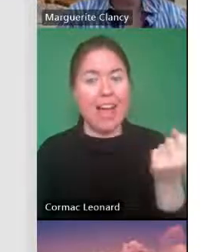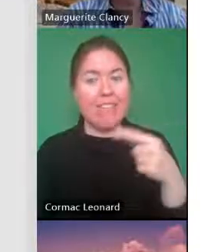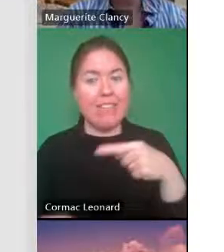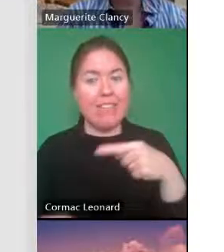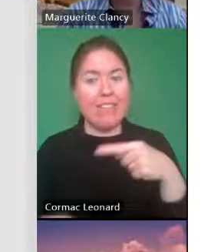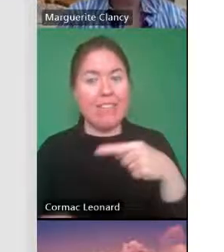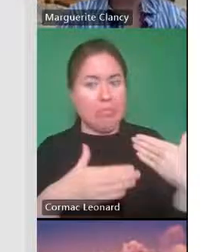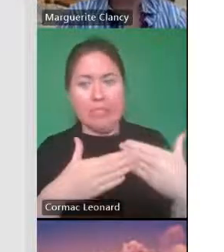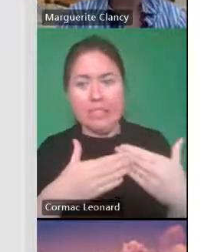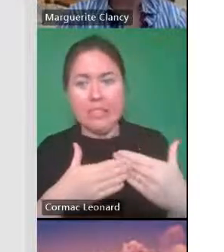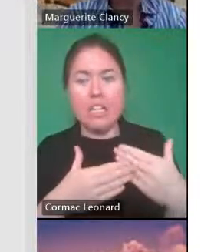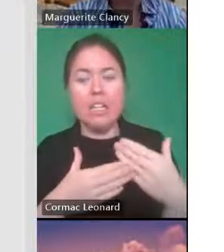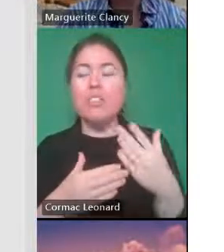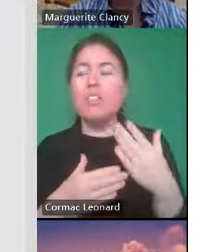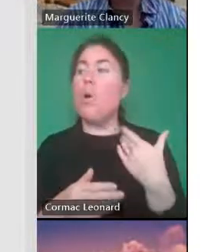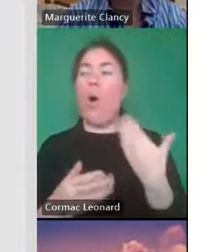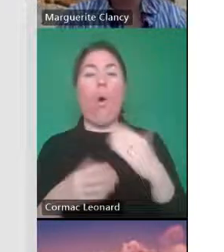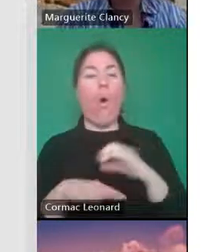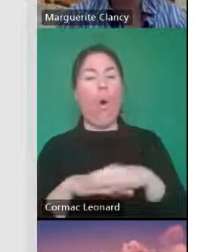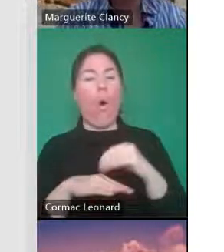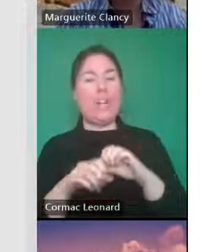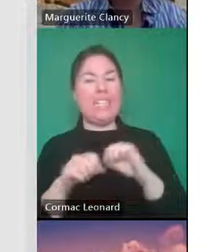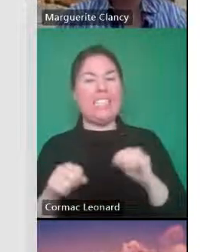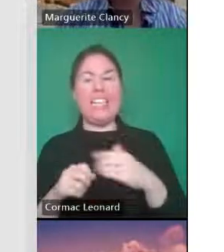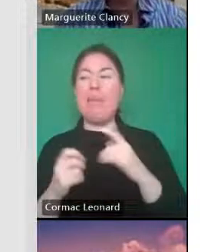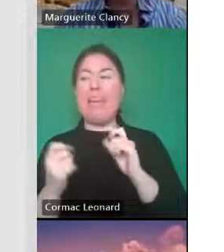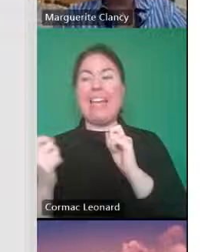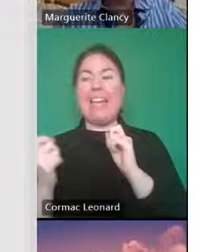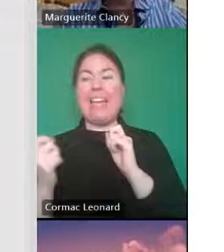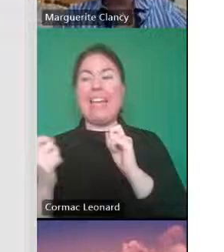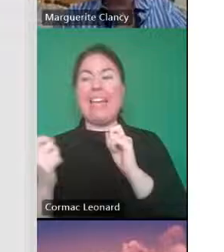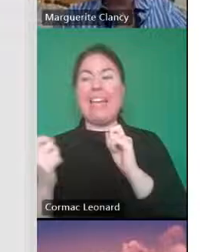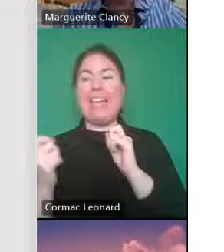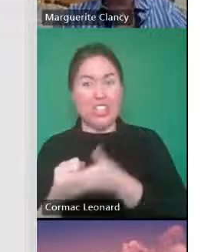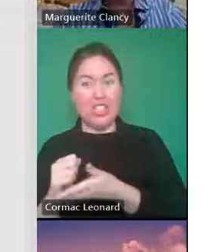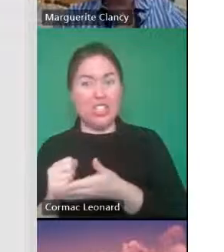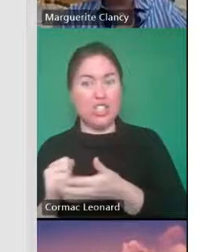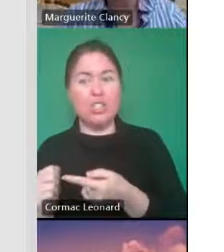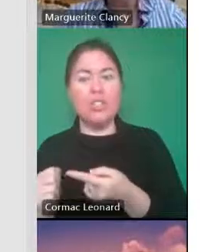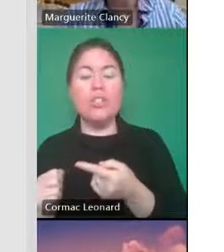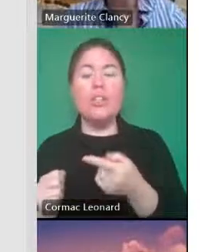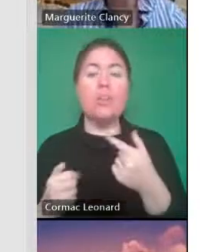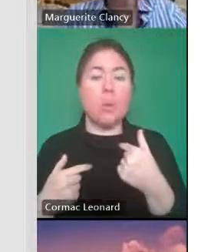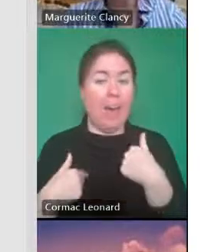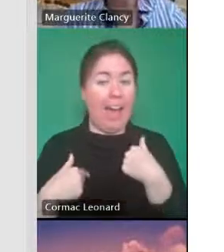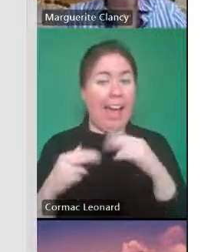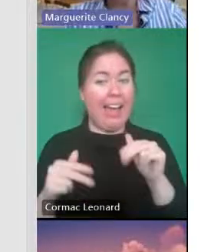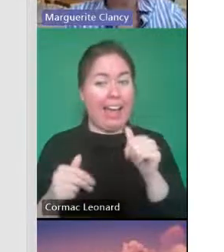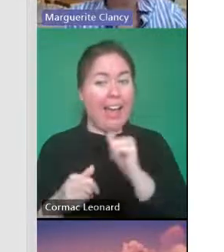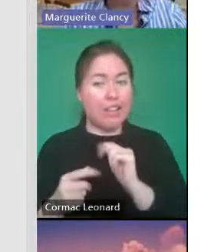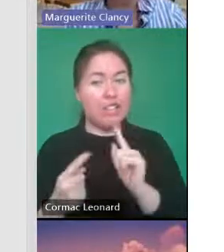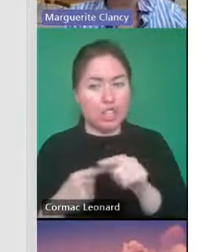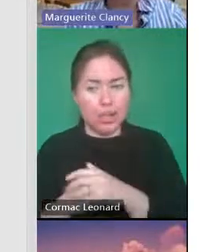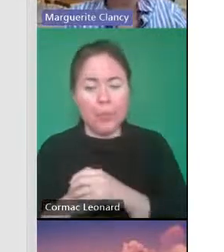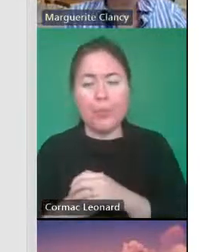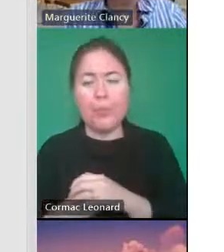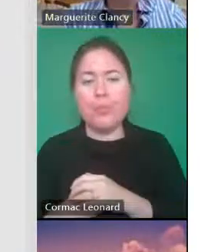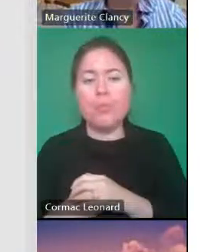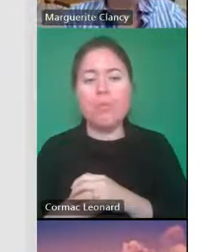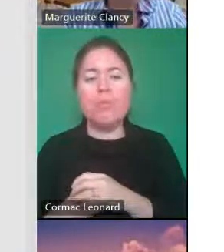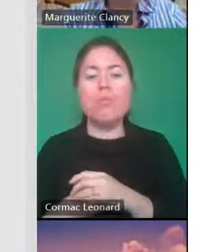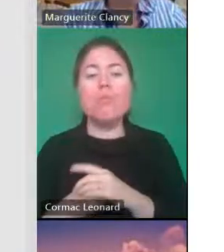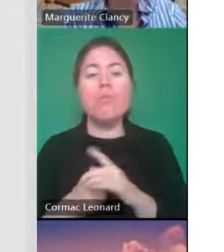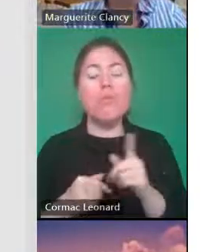referring electronically to the regional email addresses will cease? I'll take that one, Marguerite, if that's okay. So in relation to that,